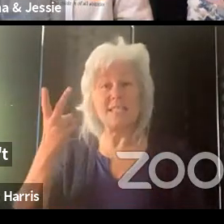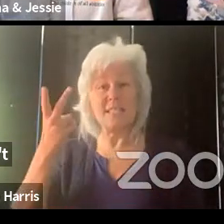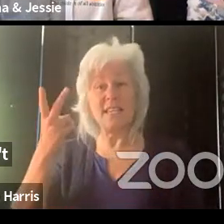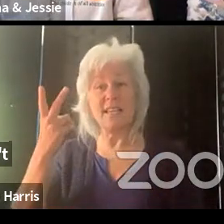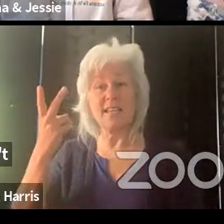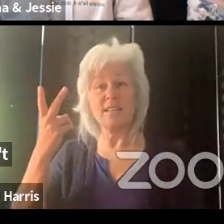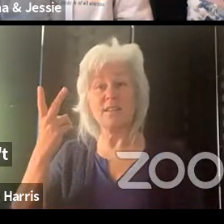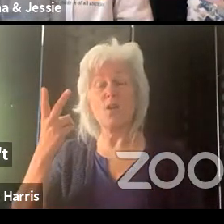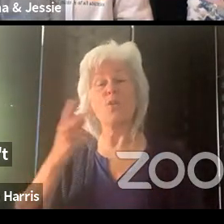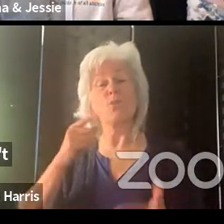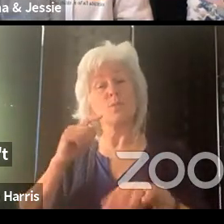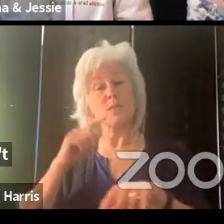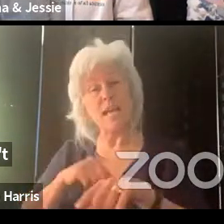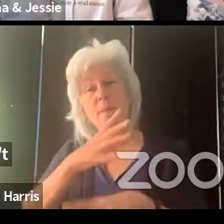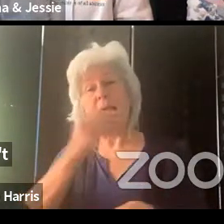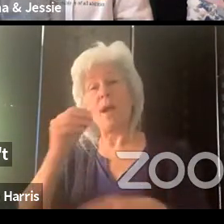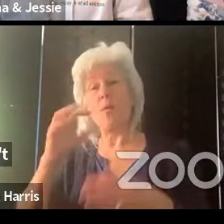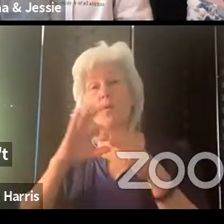and relationship,